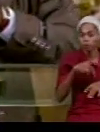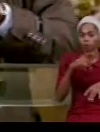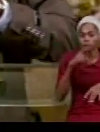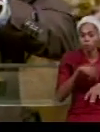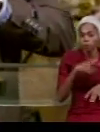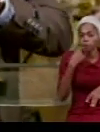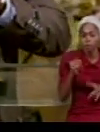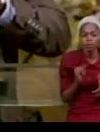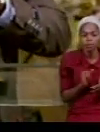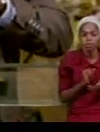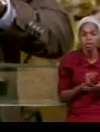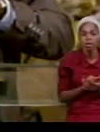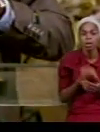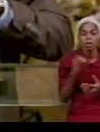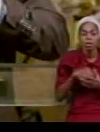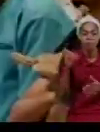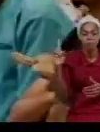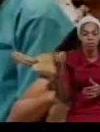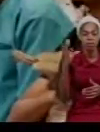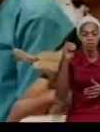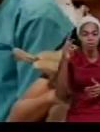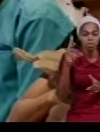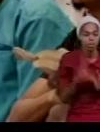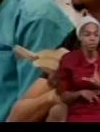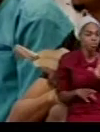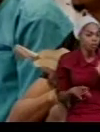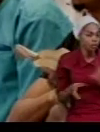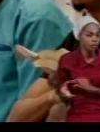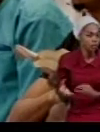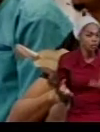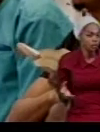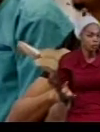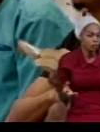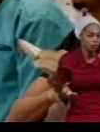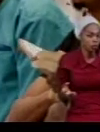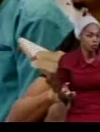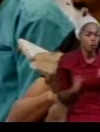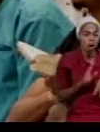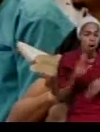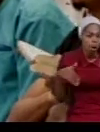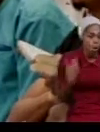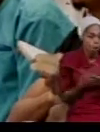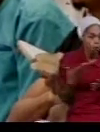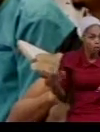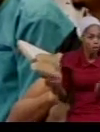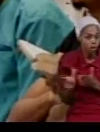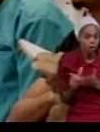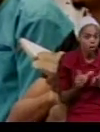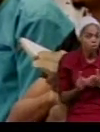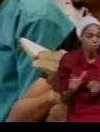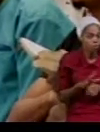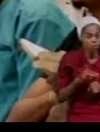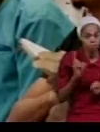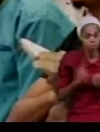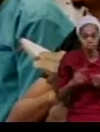it. 1 Corinthians chapter 6, in verse 12. All things are lawful unto me,